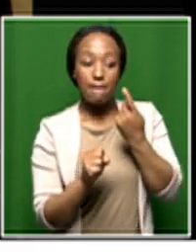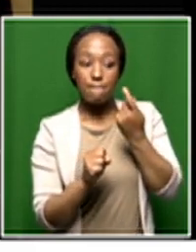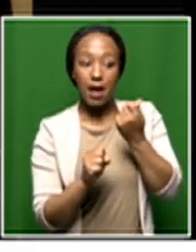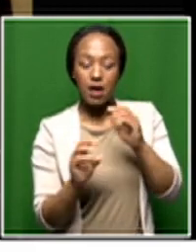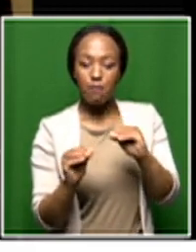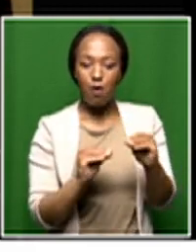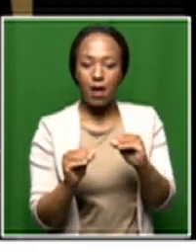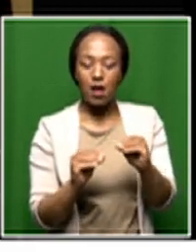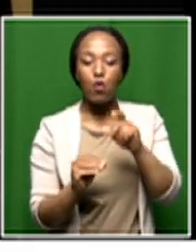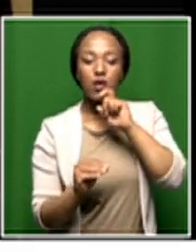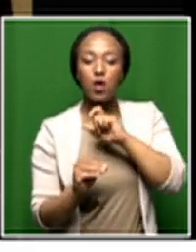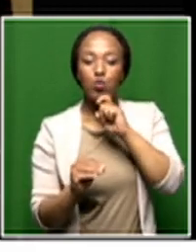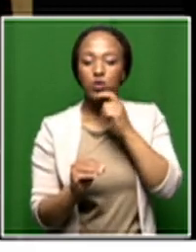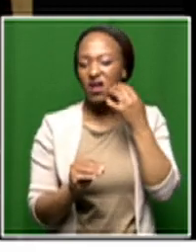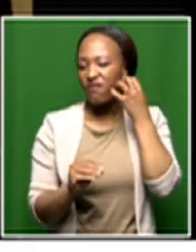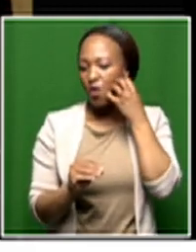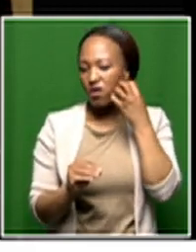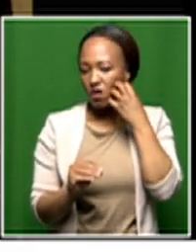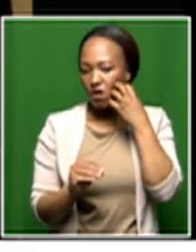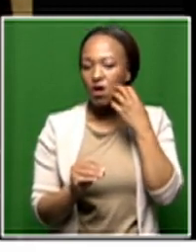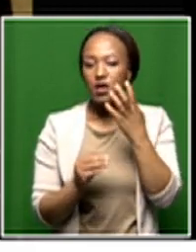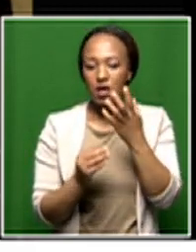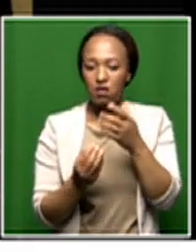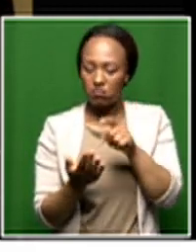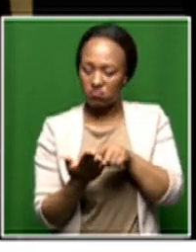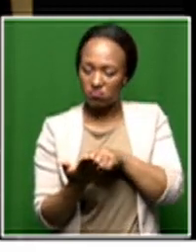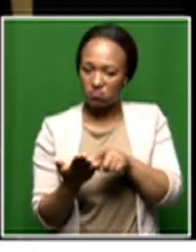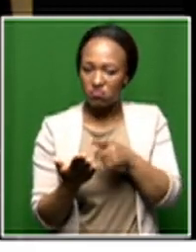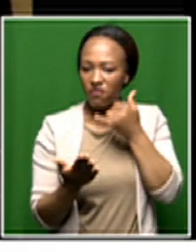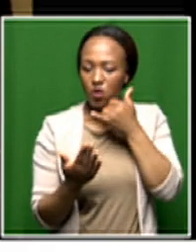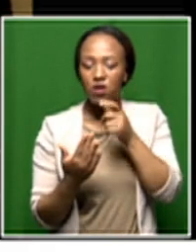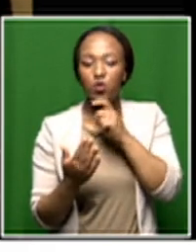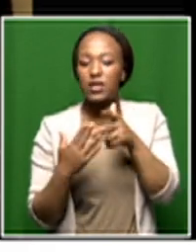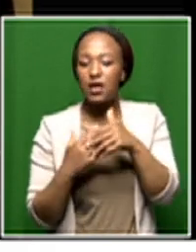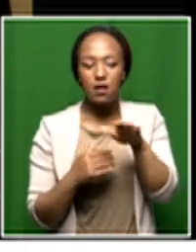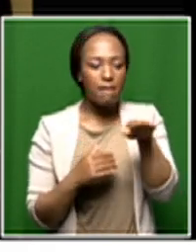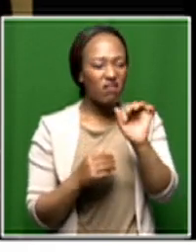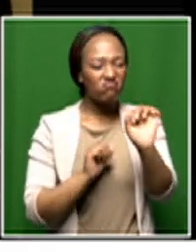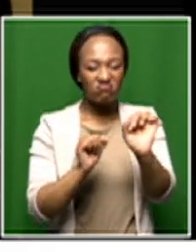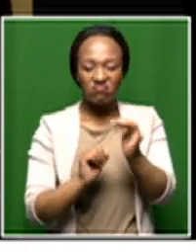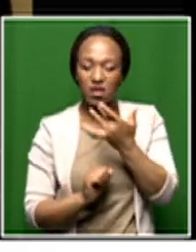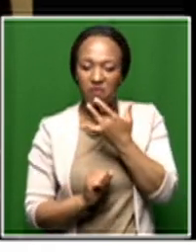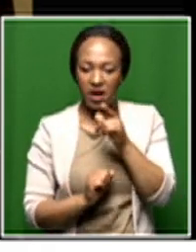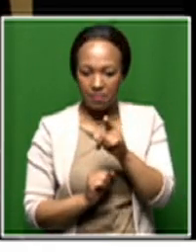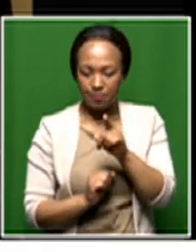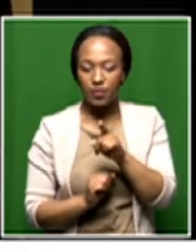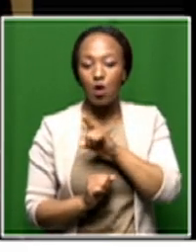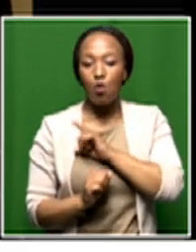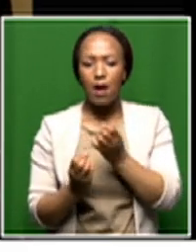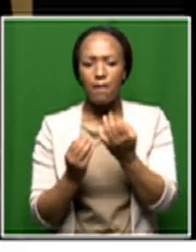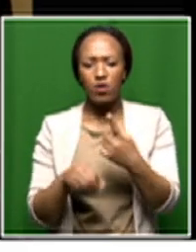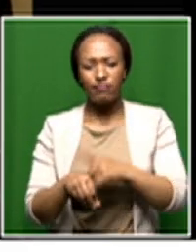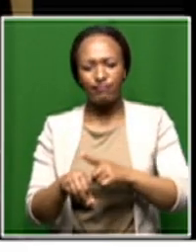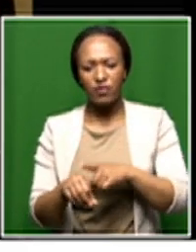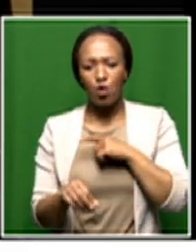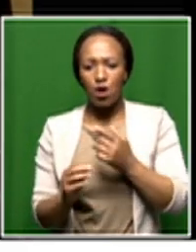simply use their cell phone to access the money and use the bank of their choice. Because in certain instances, we found that most